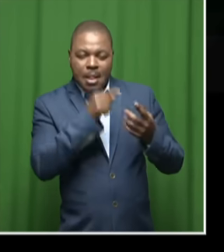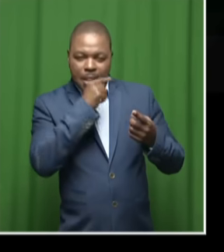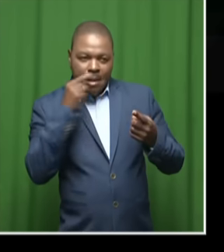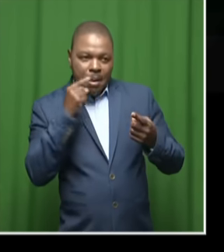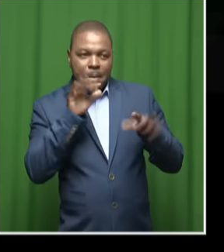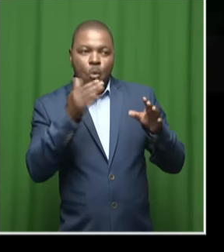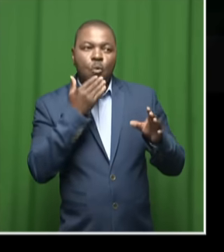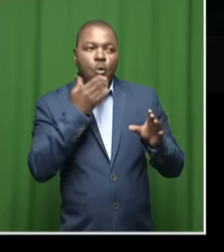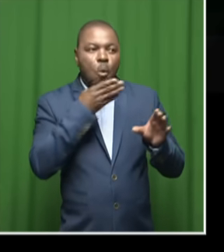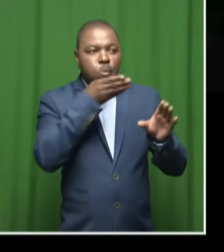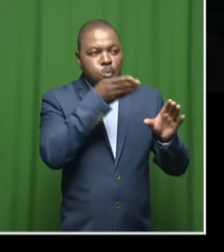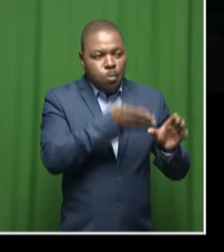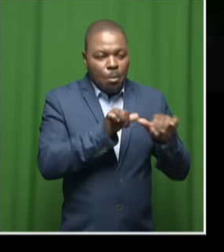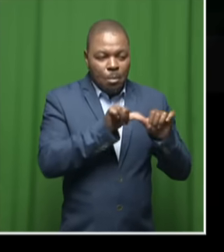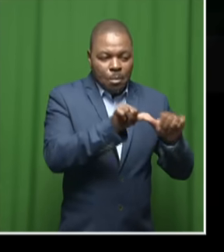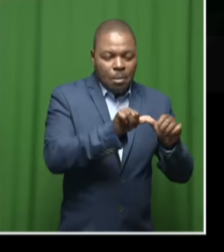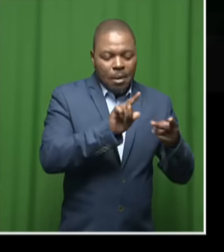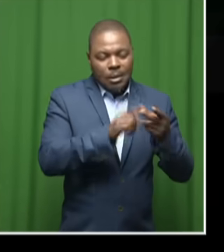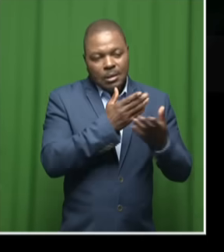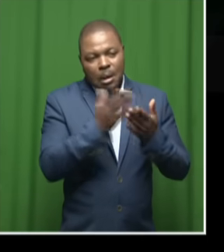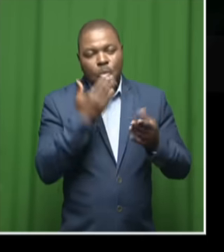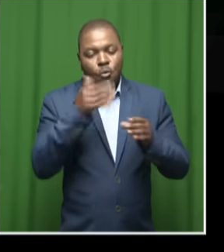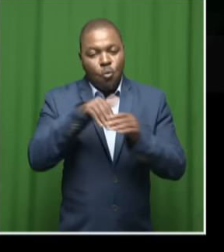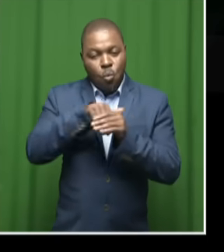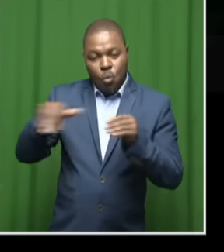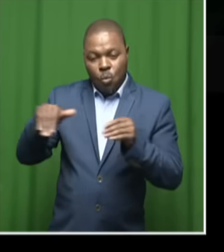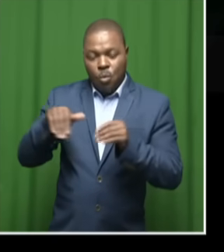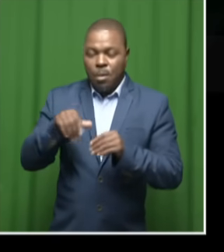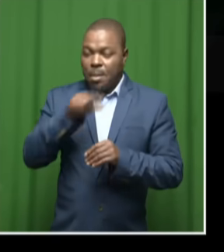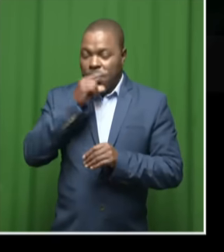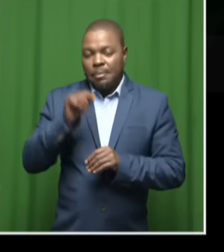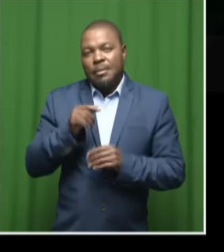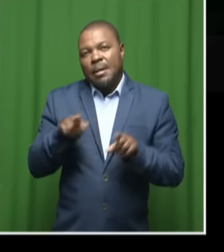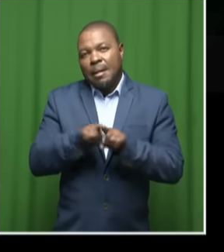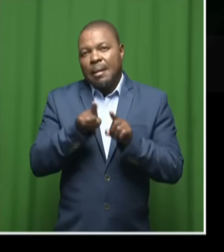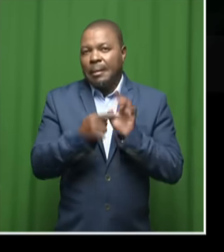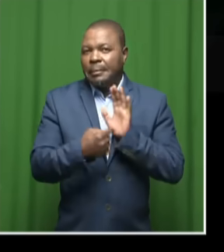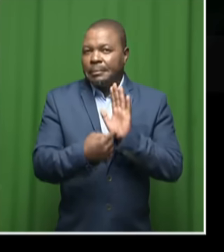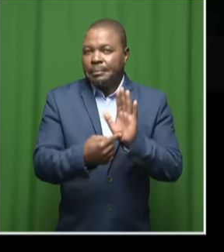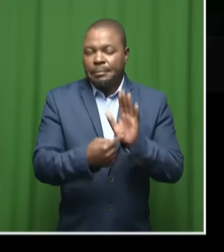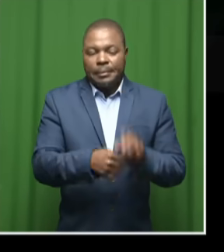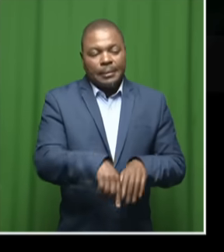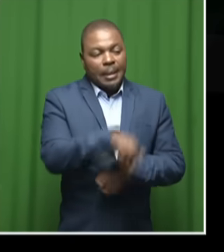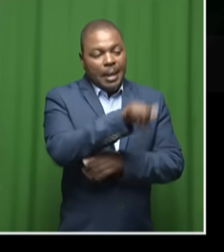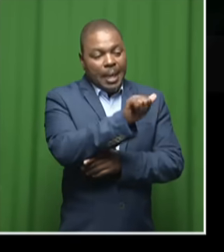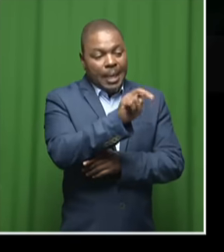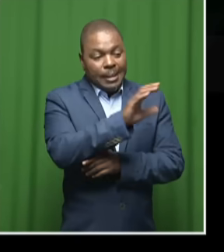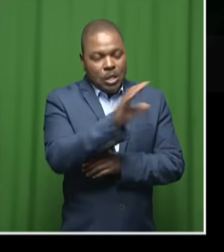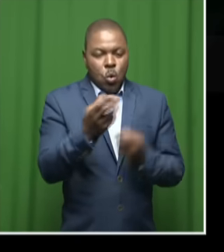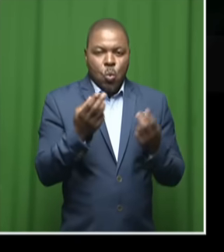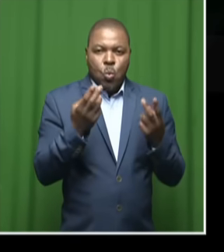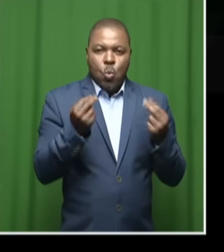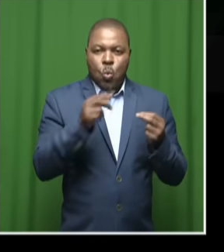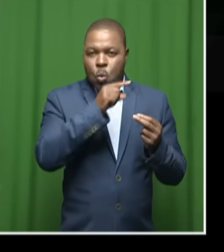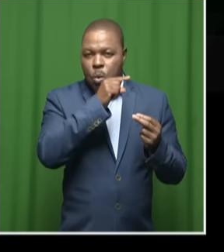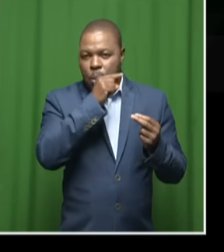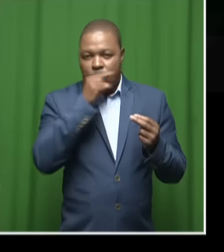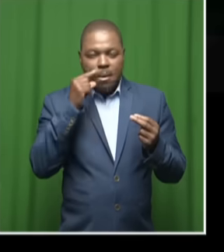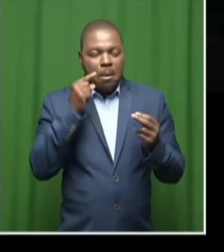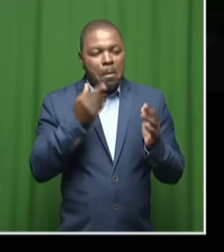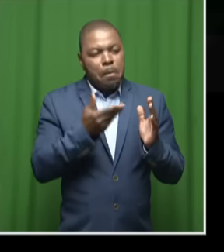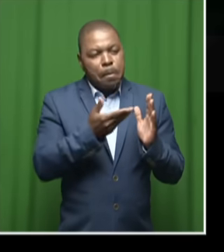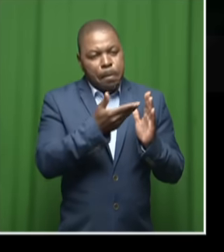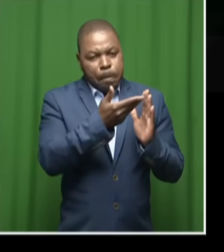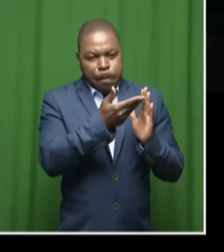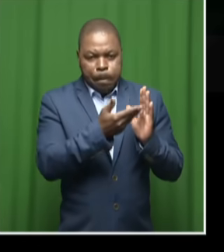and those who are going out, yeah, you've got in the ANC, for example, there are new names that managed